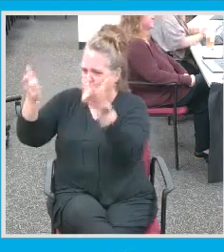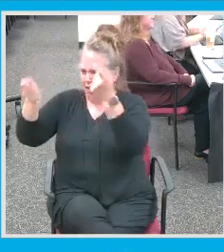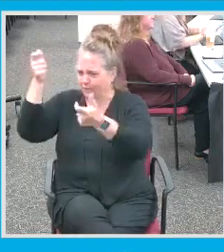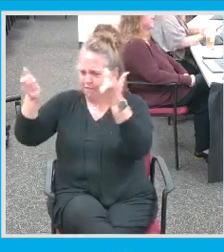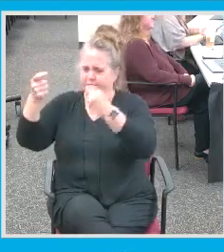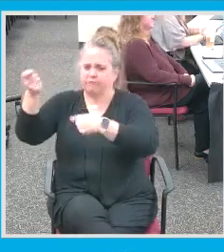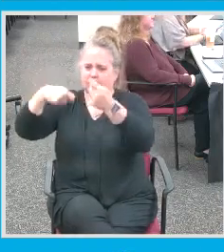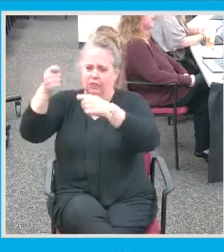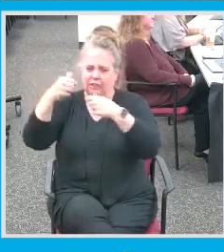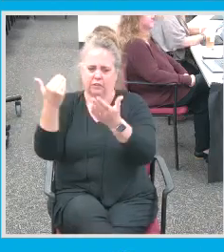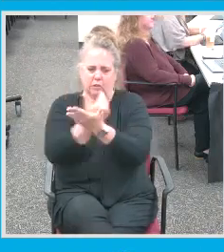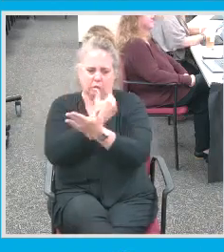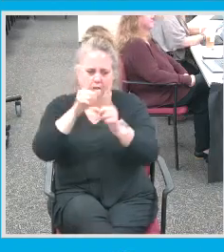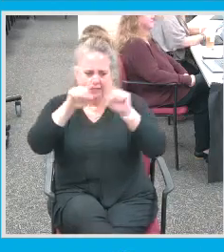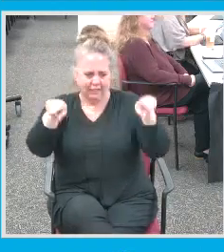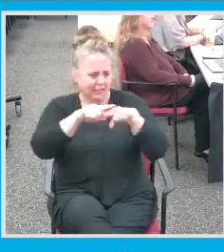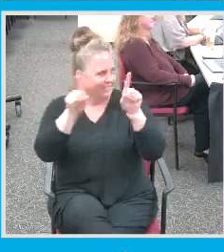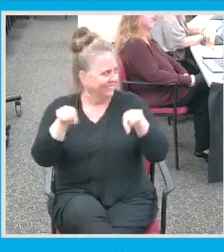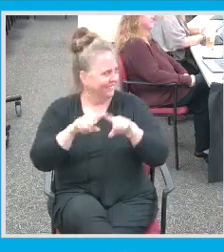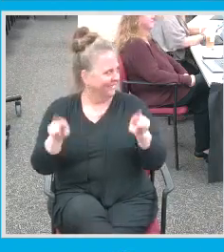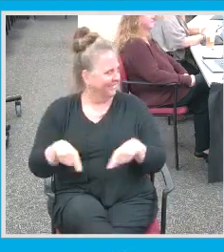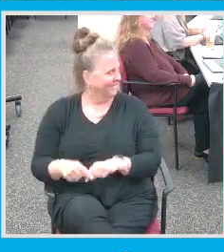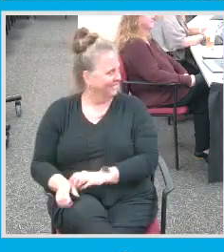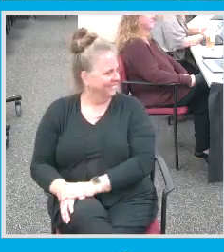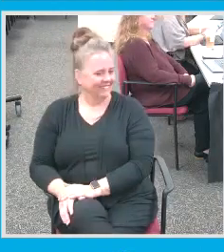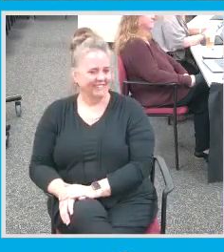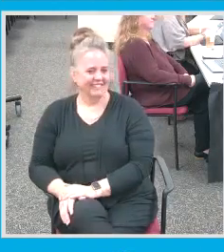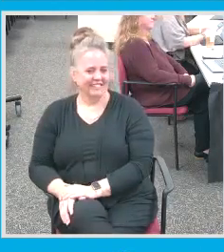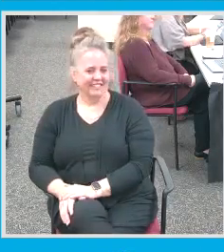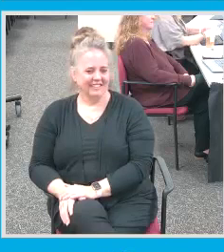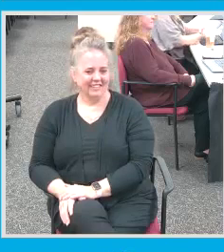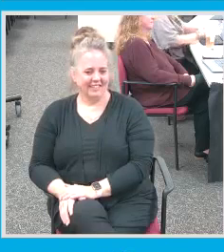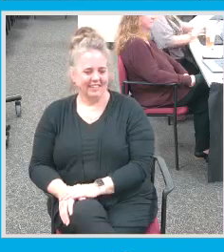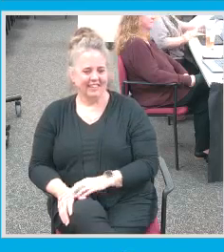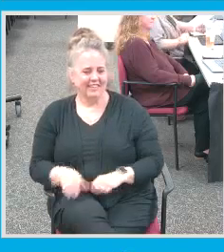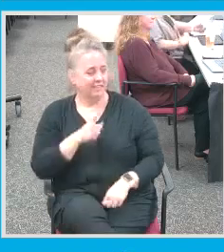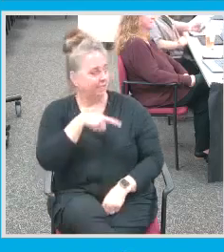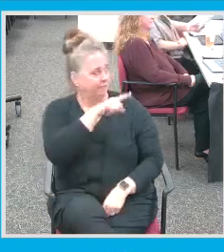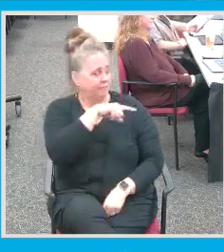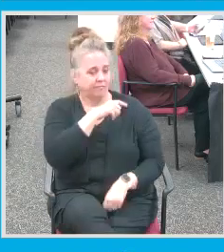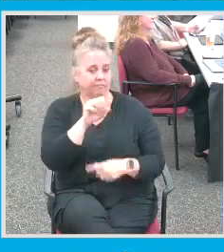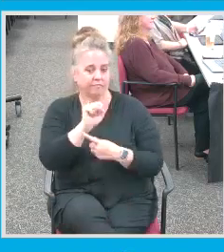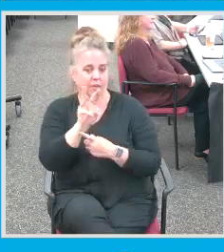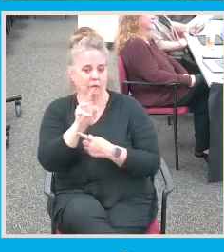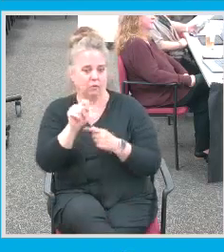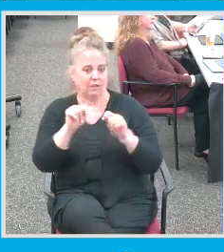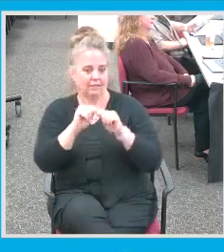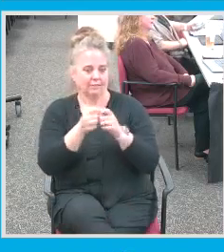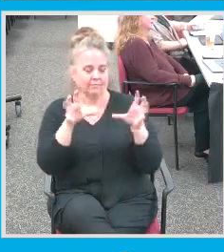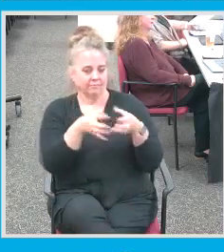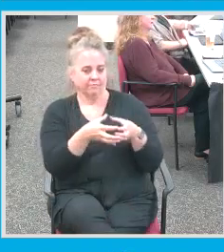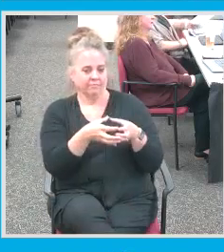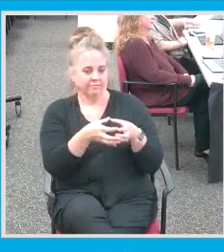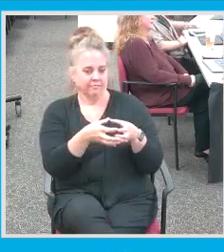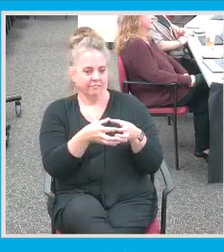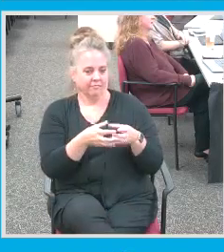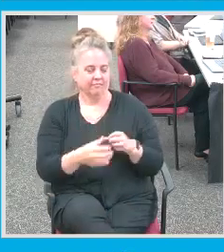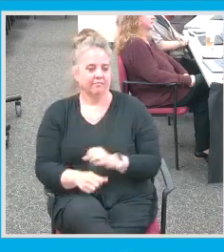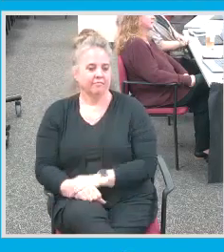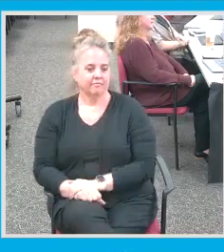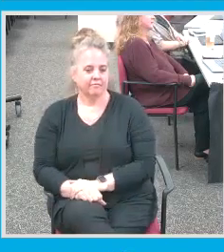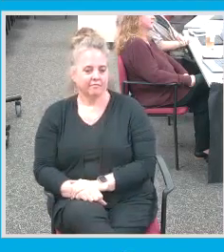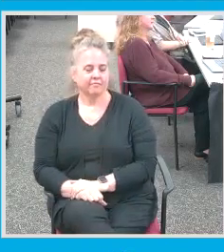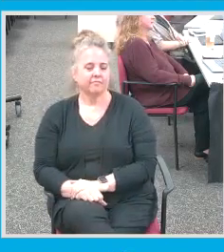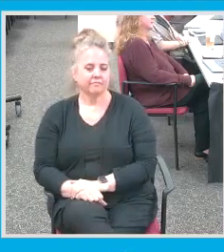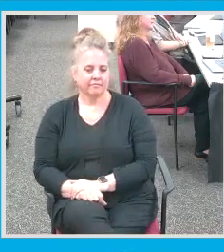And then all the SWAT team kids made sure to make signs and posters and stuff to put